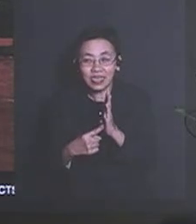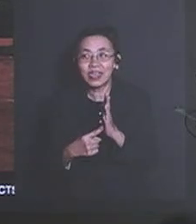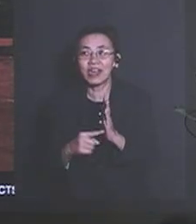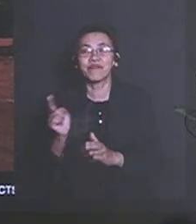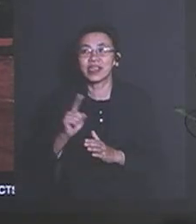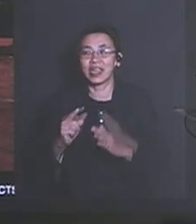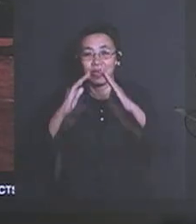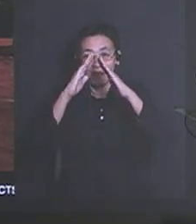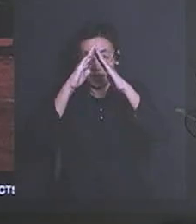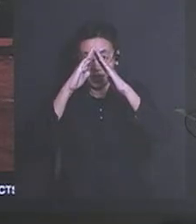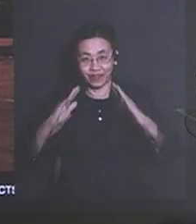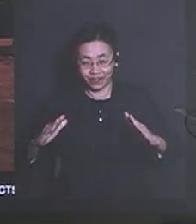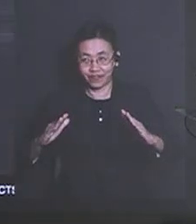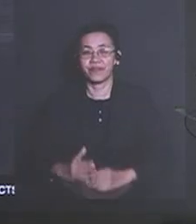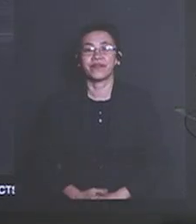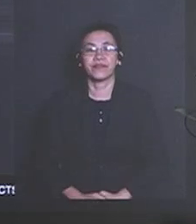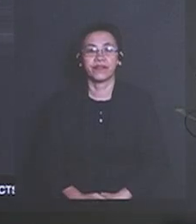the ground slope.